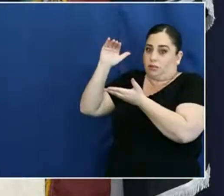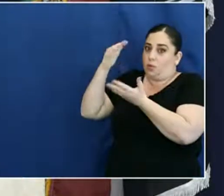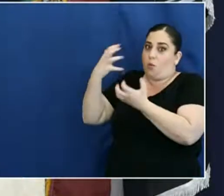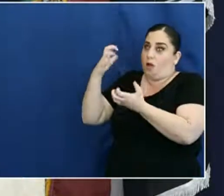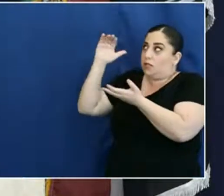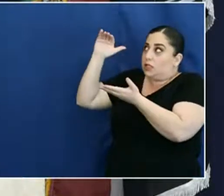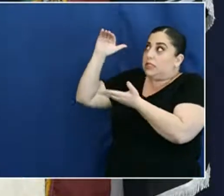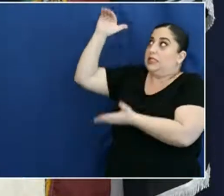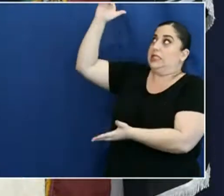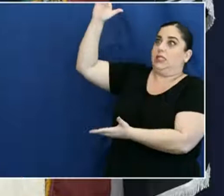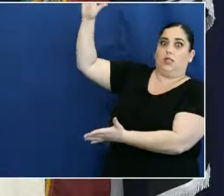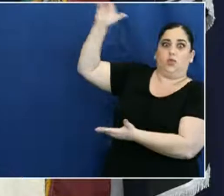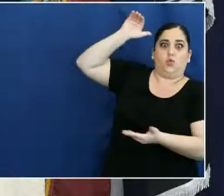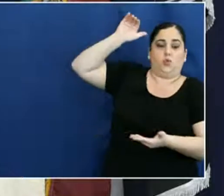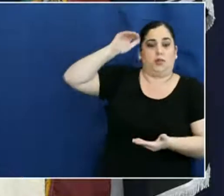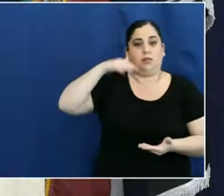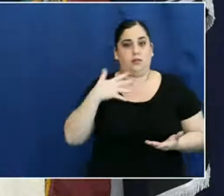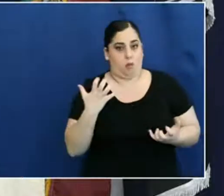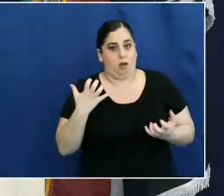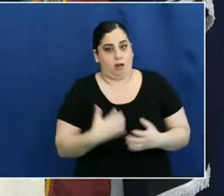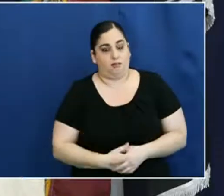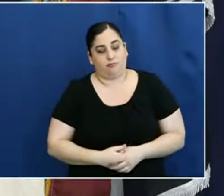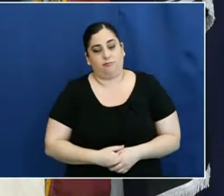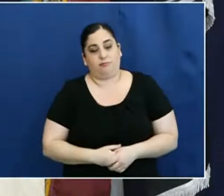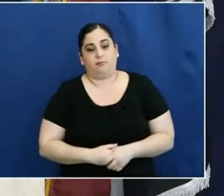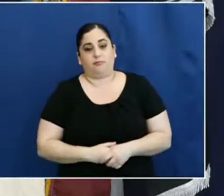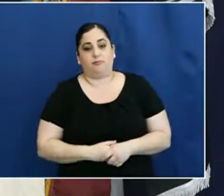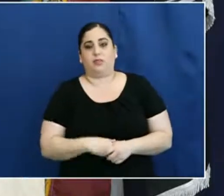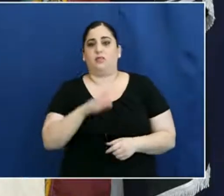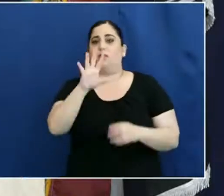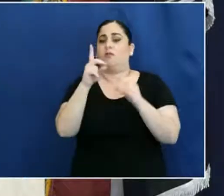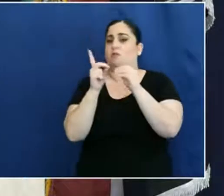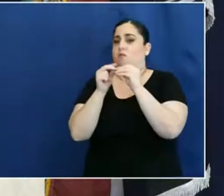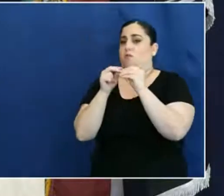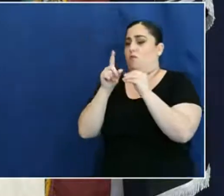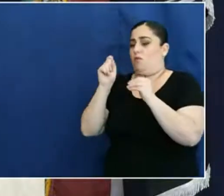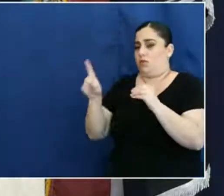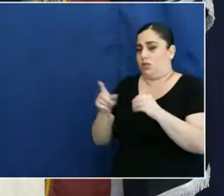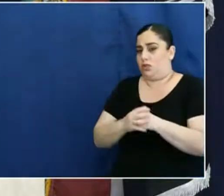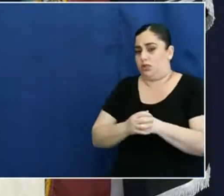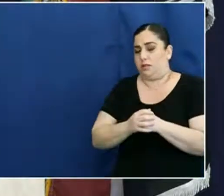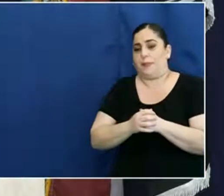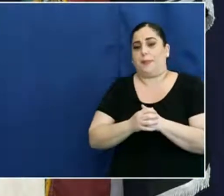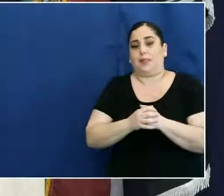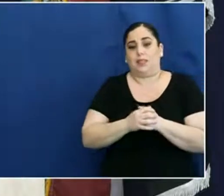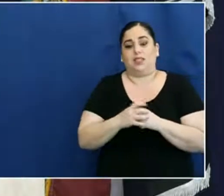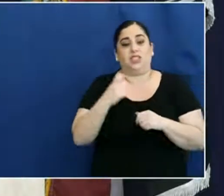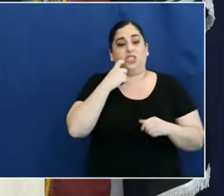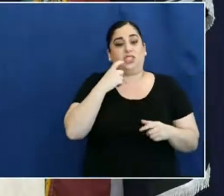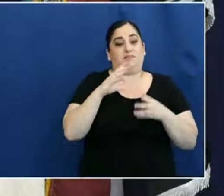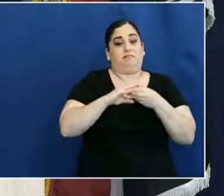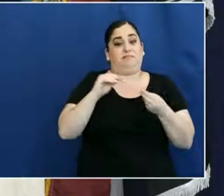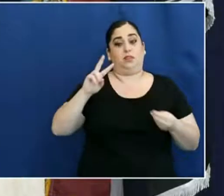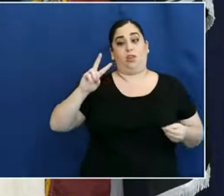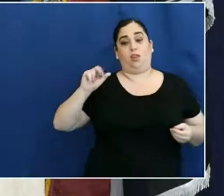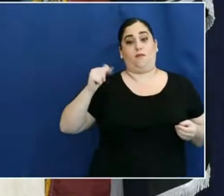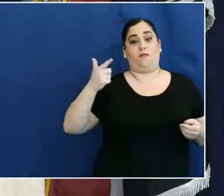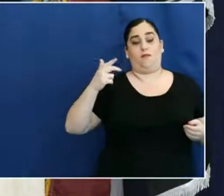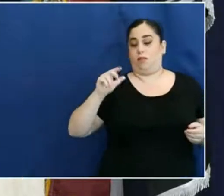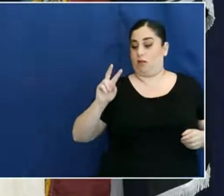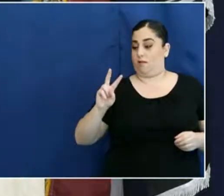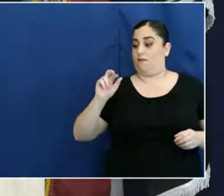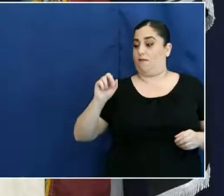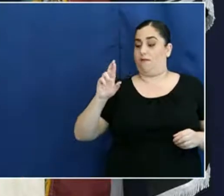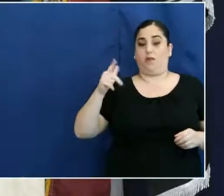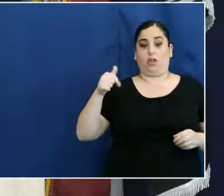at Petco Park now. And then just one quick clarification. Did Supervisor Vargas say 95% of South Bay seniors have gotten at least one